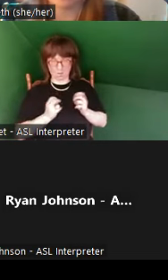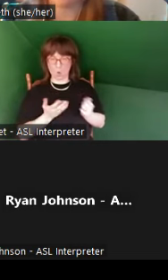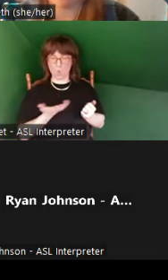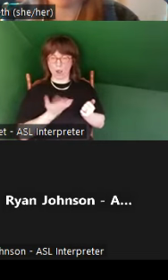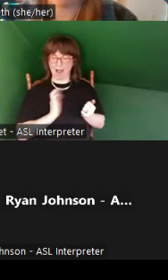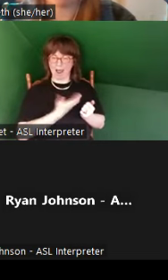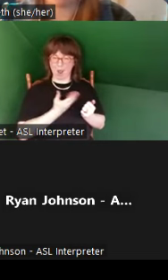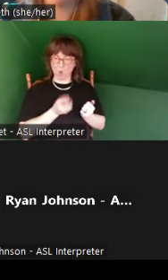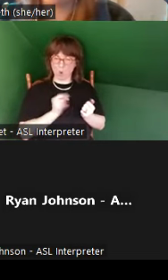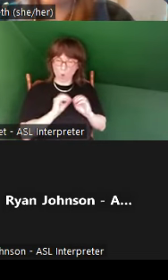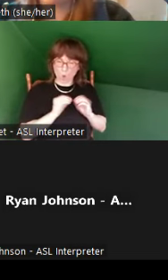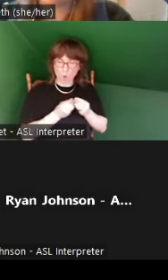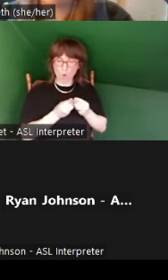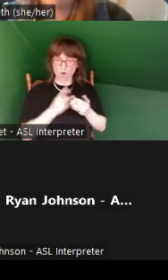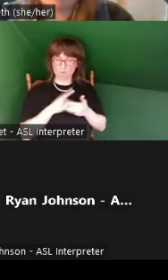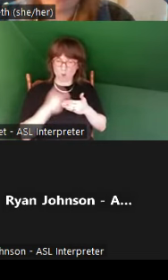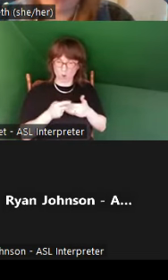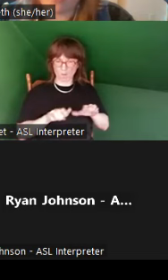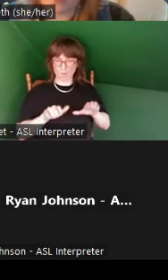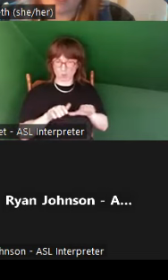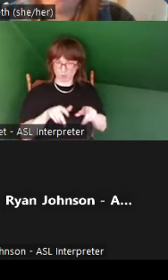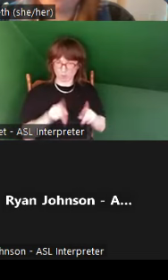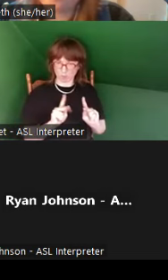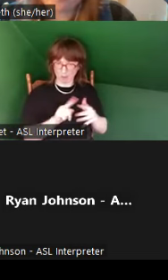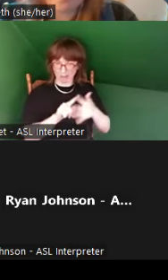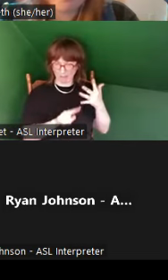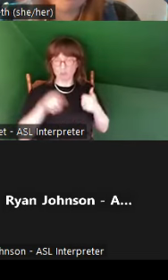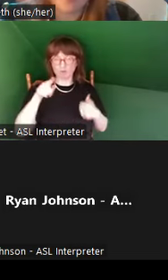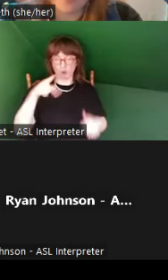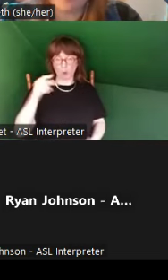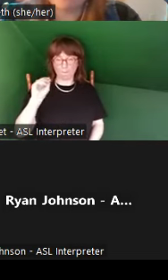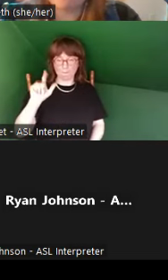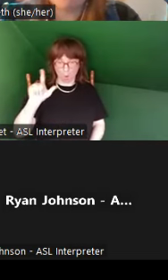do and allow us to do. So I have a couple questions for you